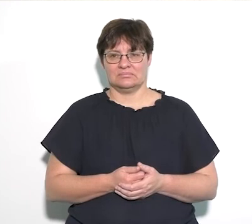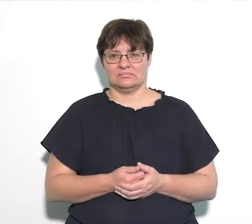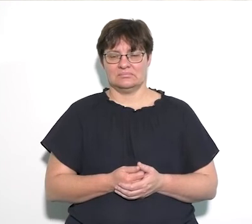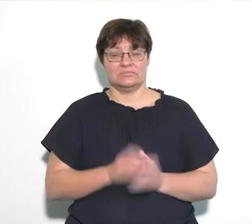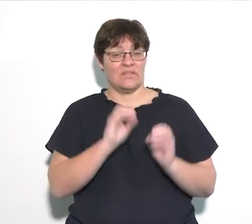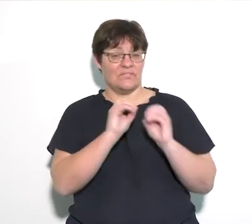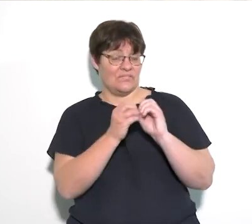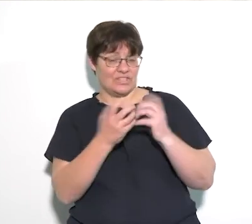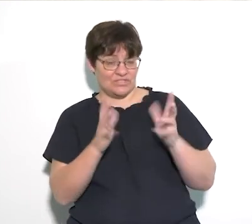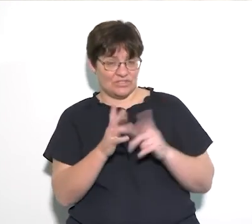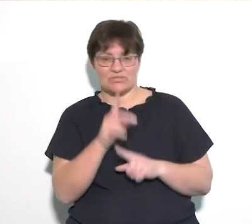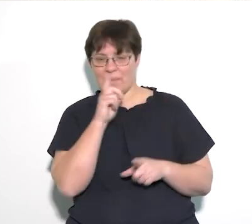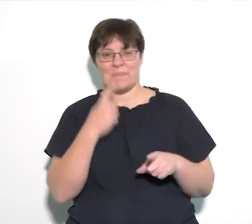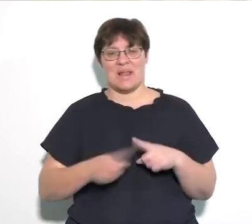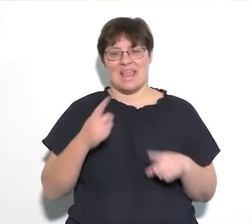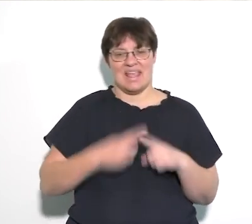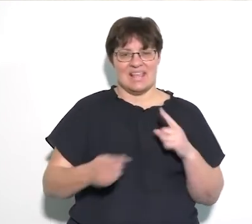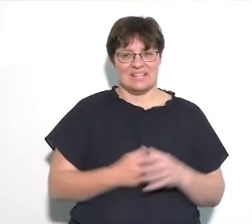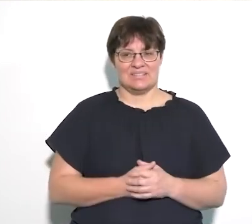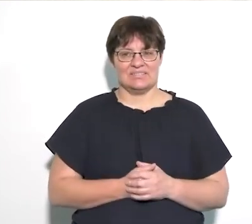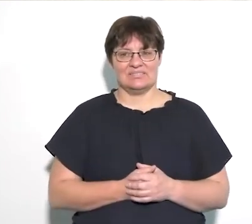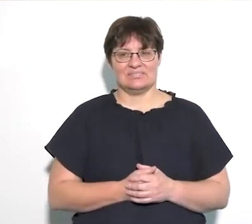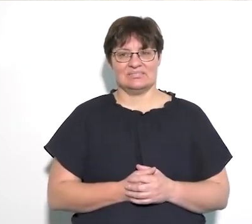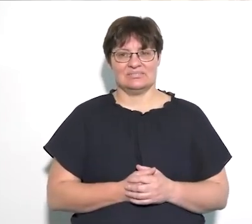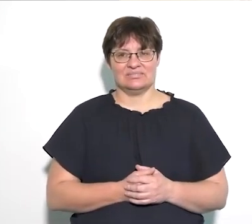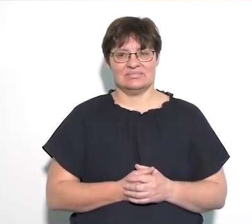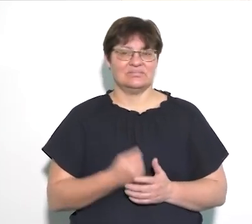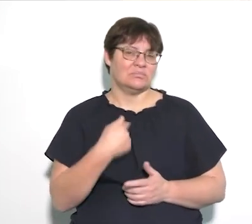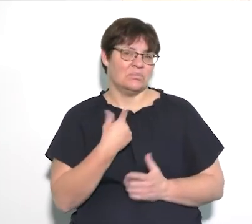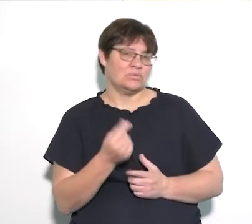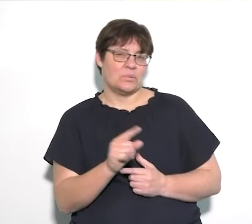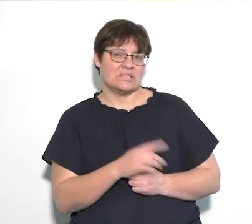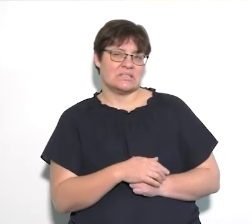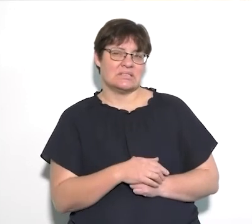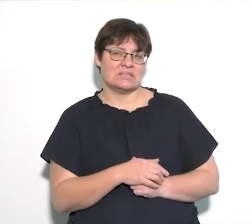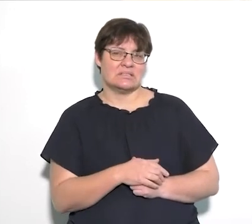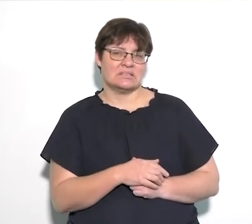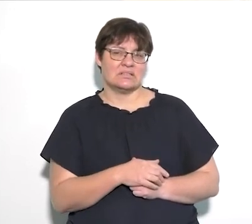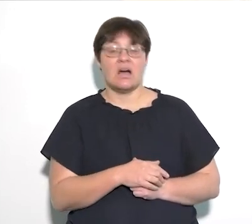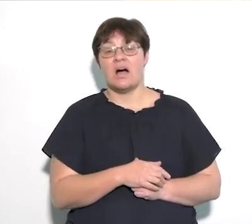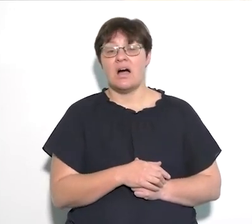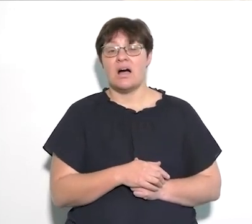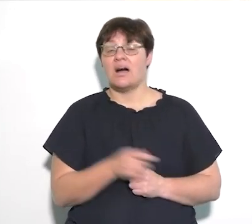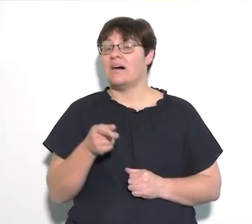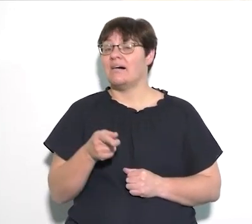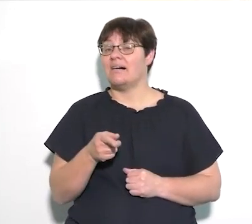I have adjusted it. Let's play. Let's see what I'm going to do.